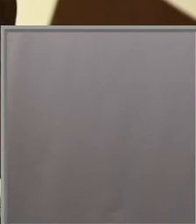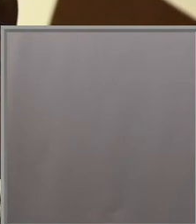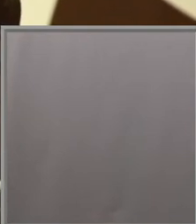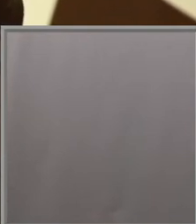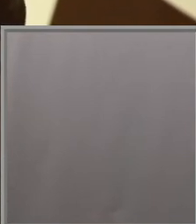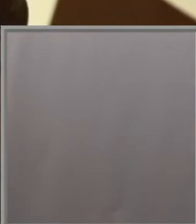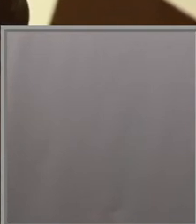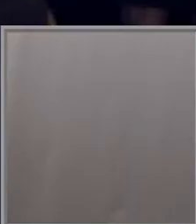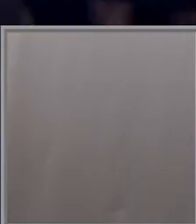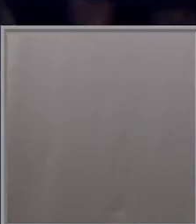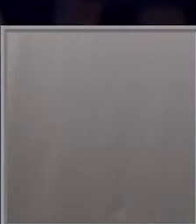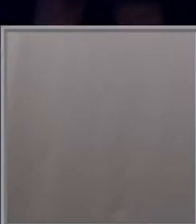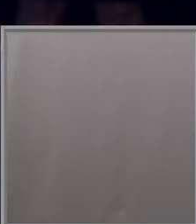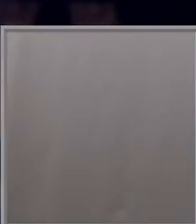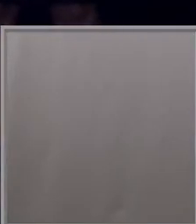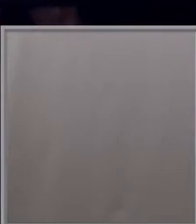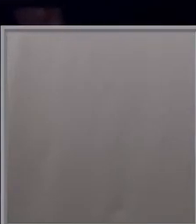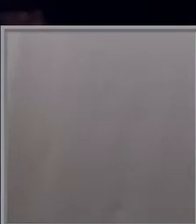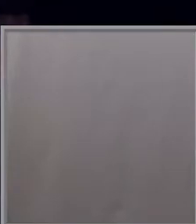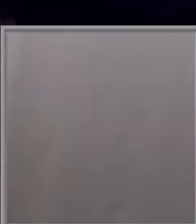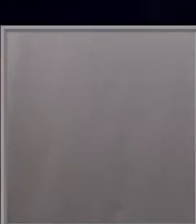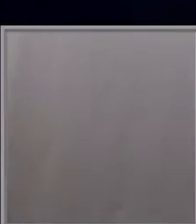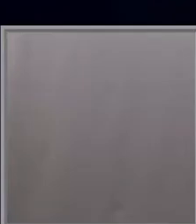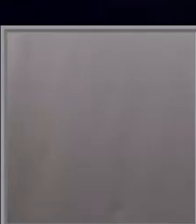who is 110 years